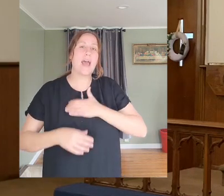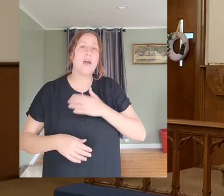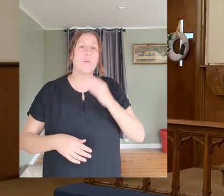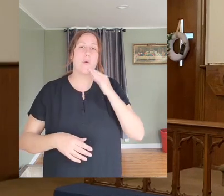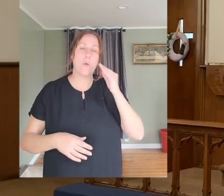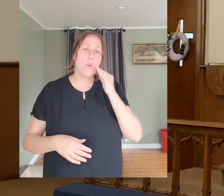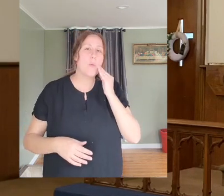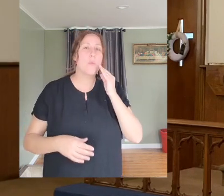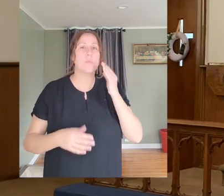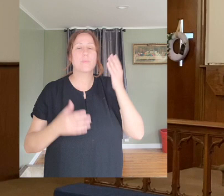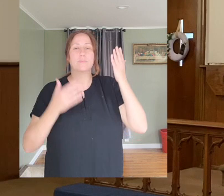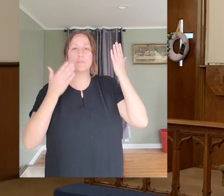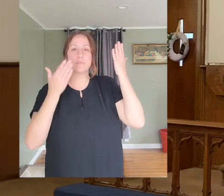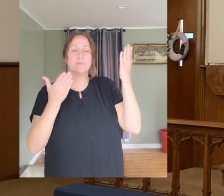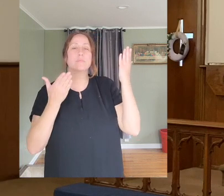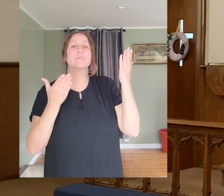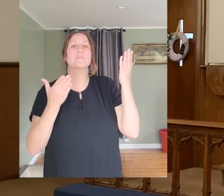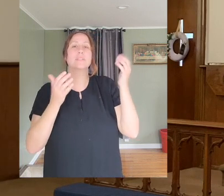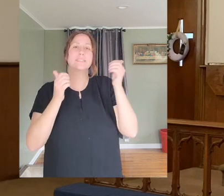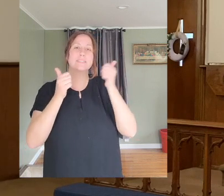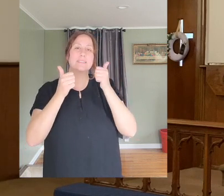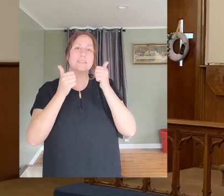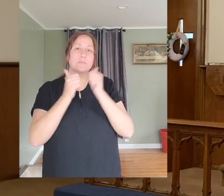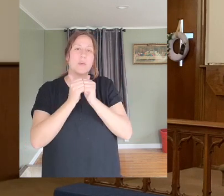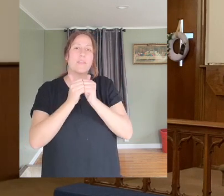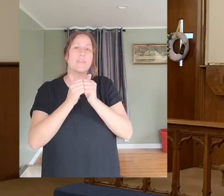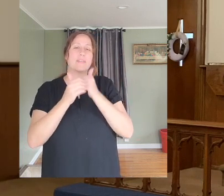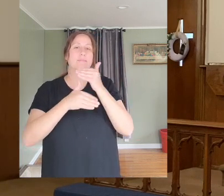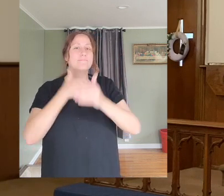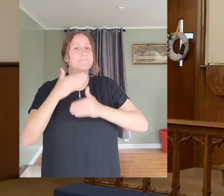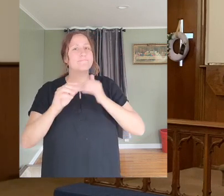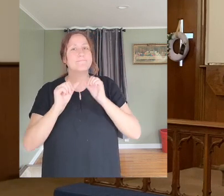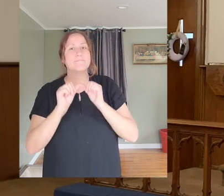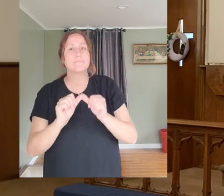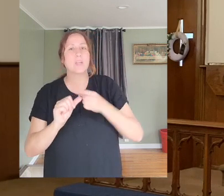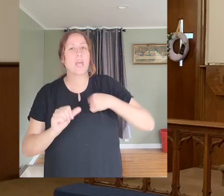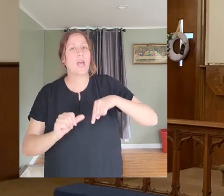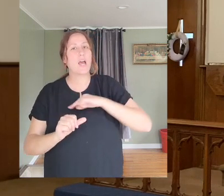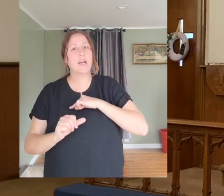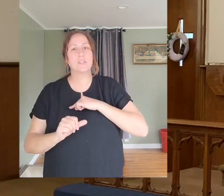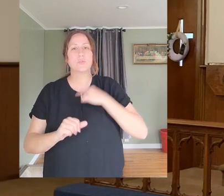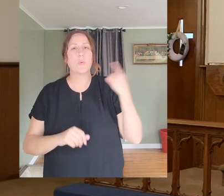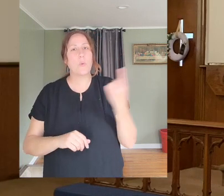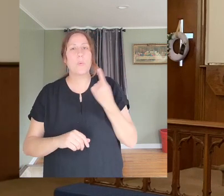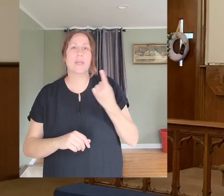Abide with us, Jesus, again today and always.